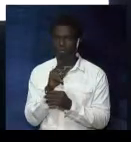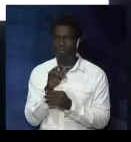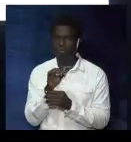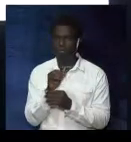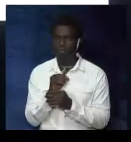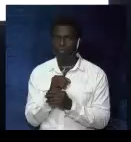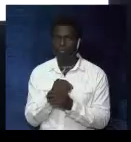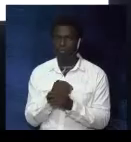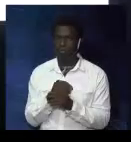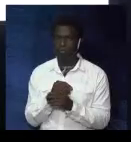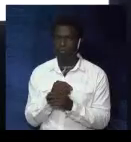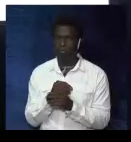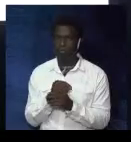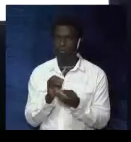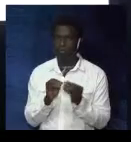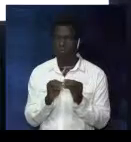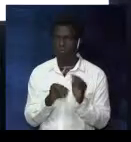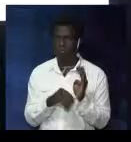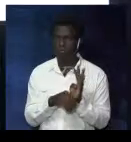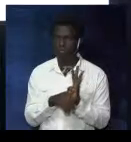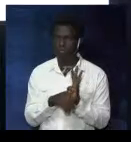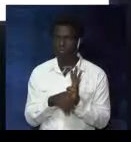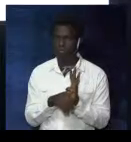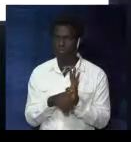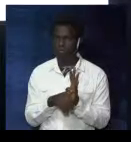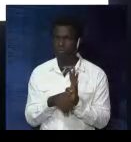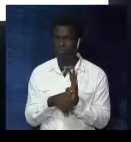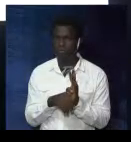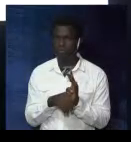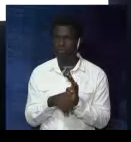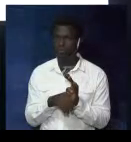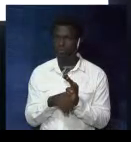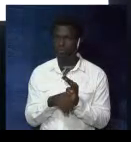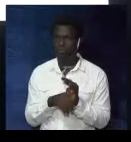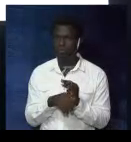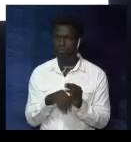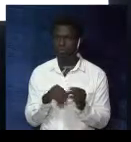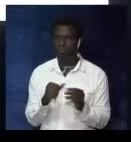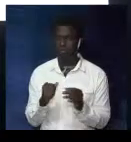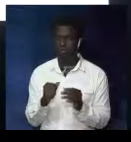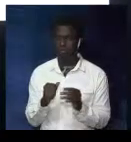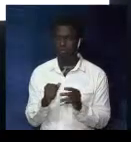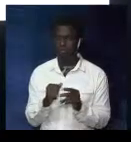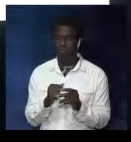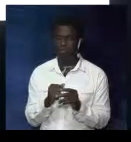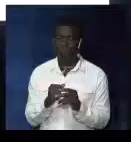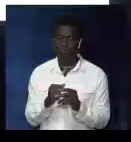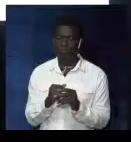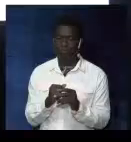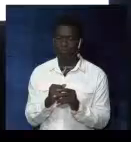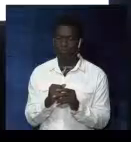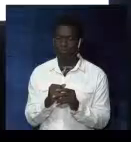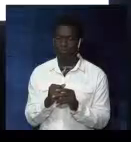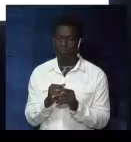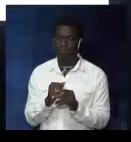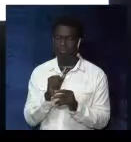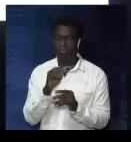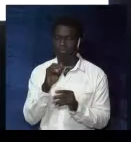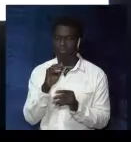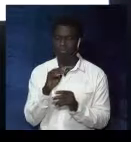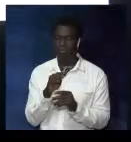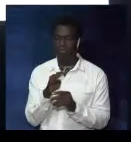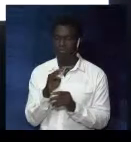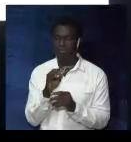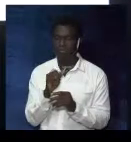Studio. Number 4, a pack of flowers. You call it a bouquet